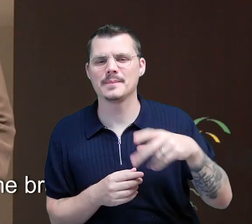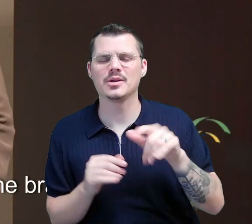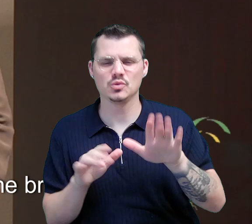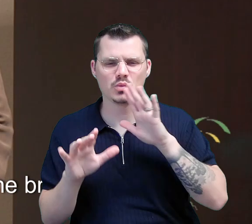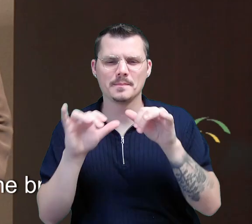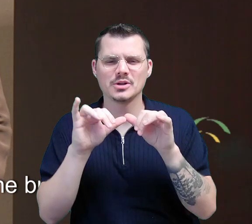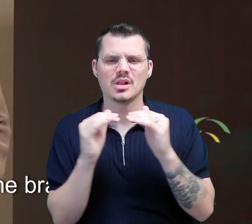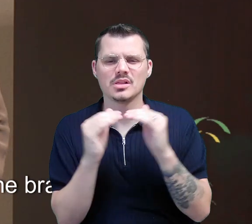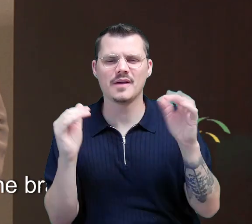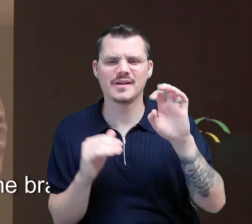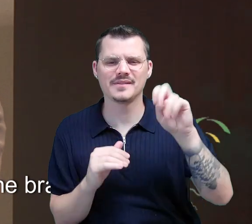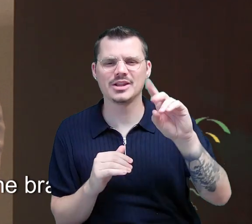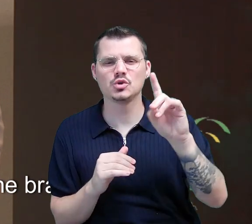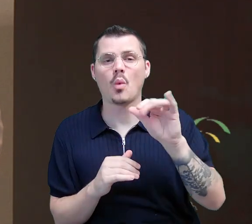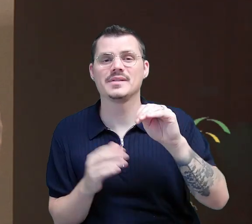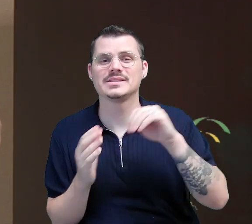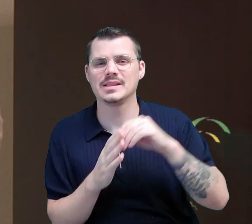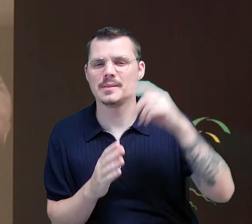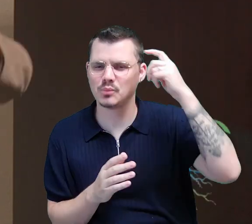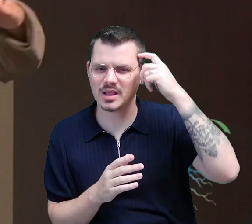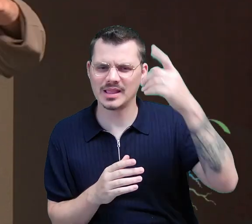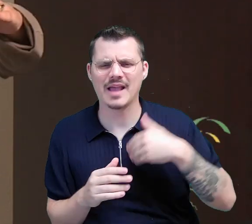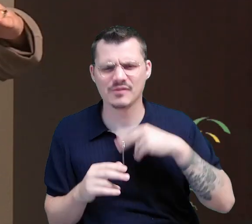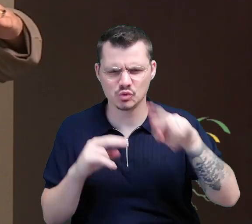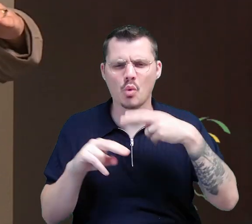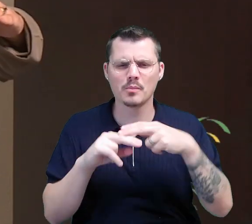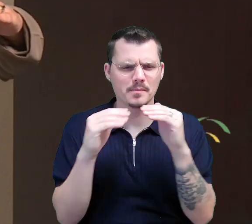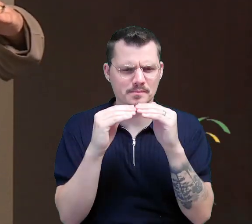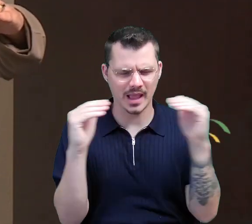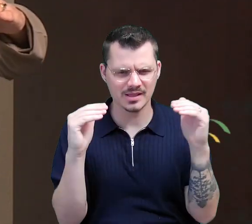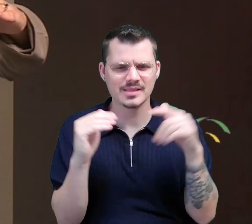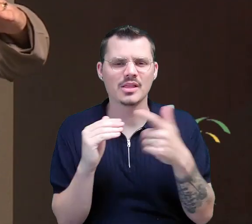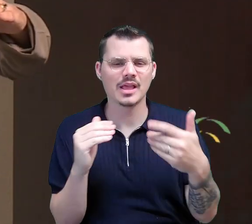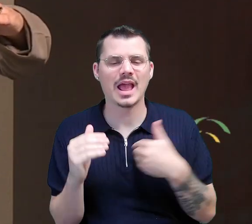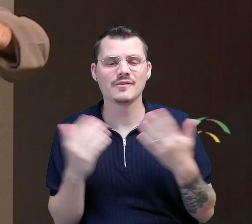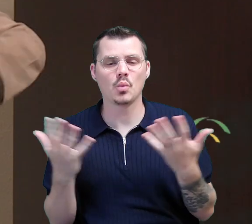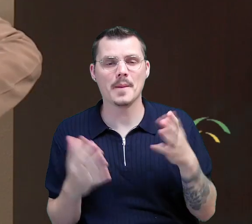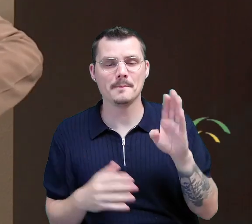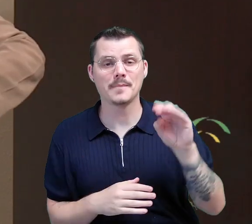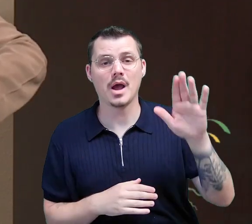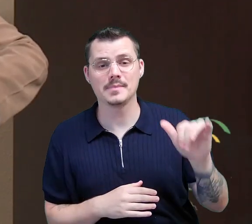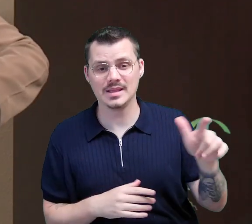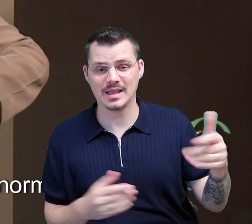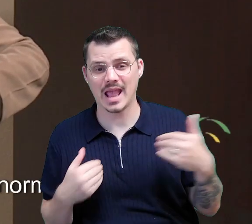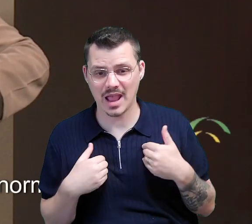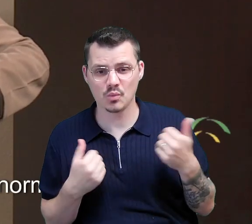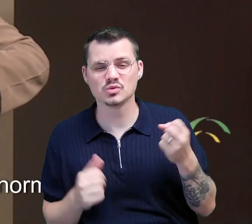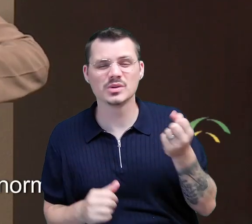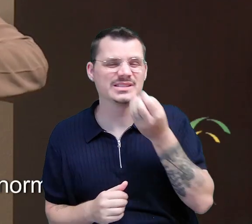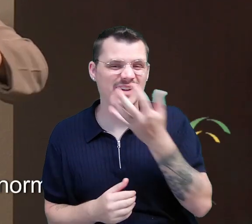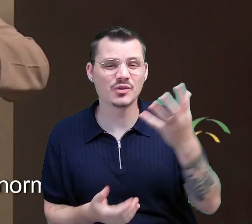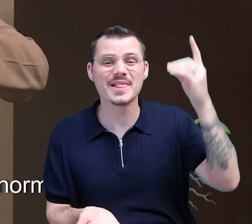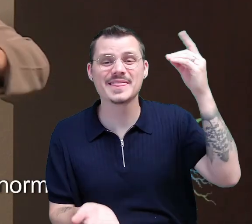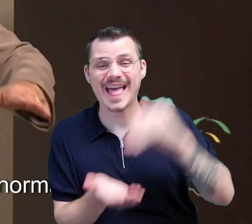and measure the level of endorphins in the brain. There's a normal amount, and then there's what Bobby had, which was